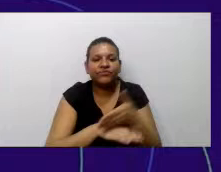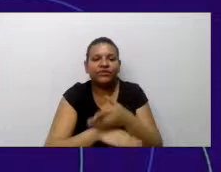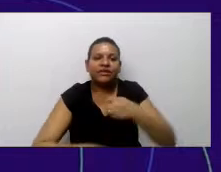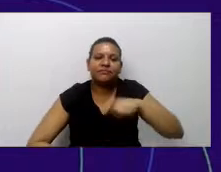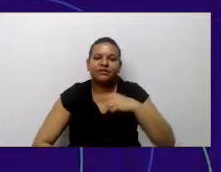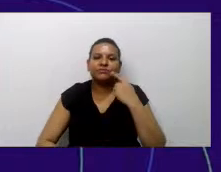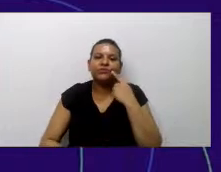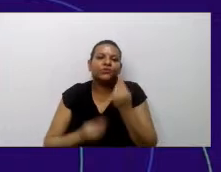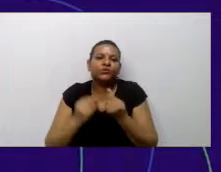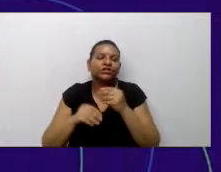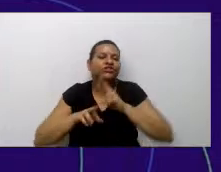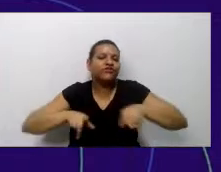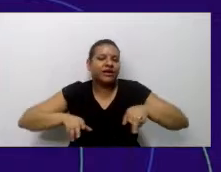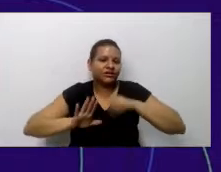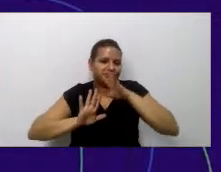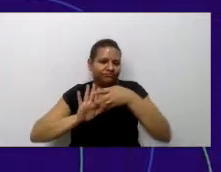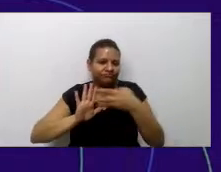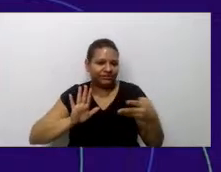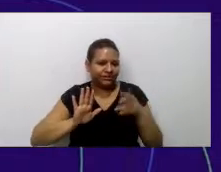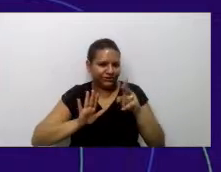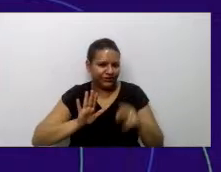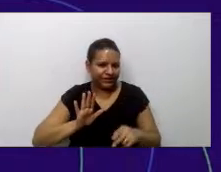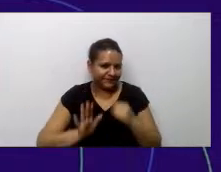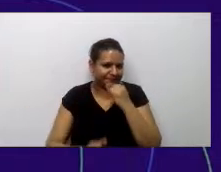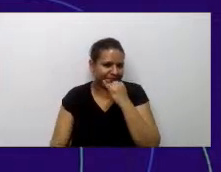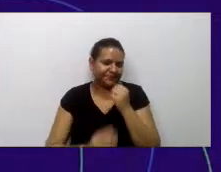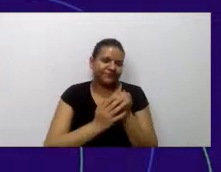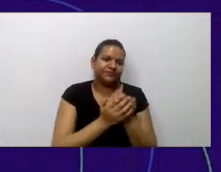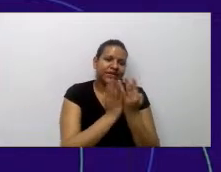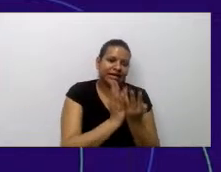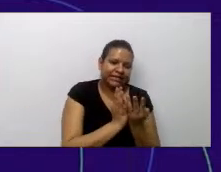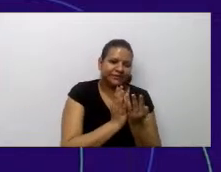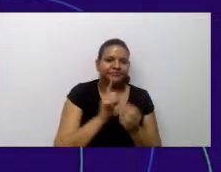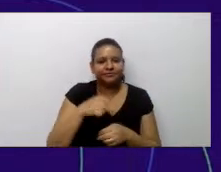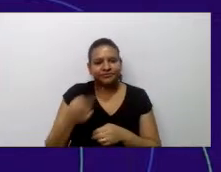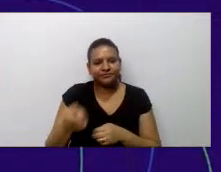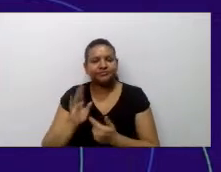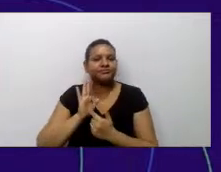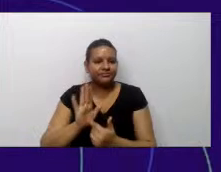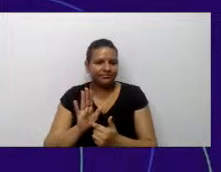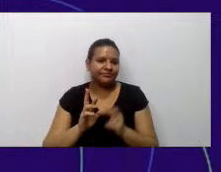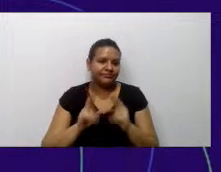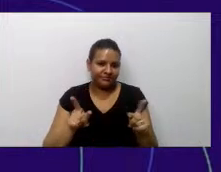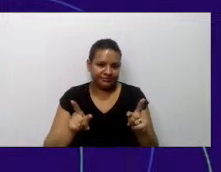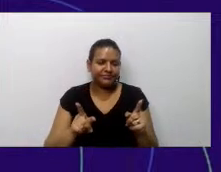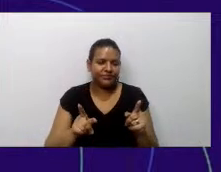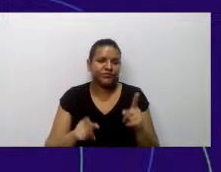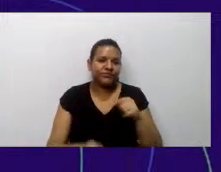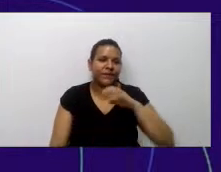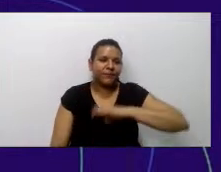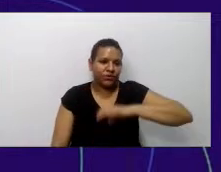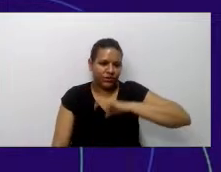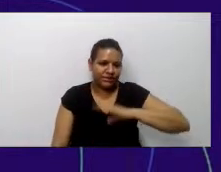the writing of the Pokemon card and one for the presentation. And you can see that it's in Brazilian